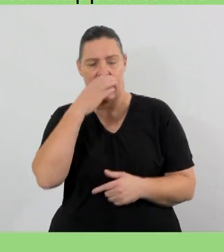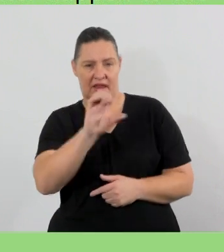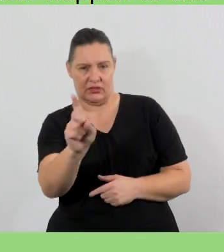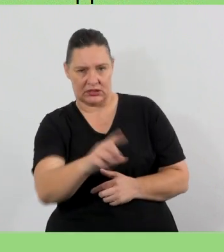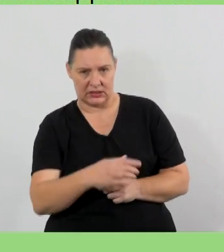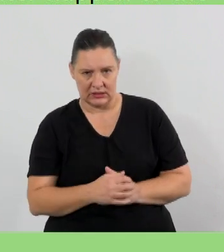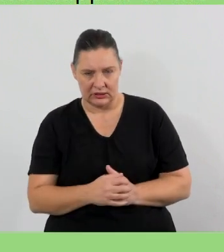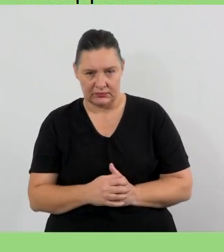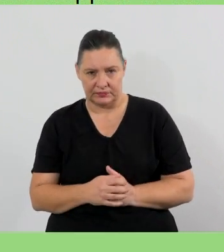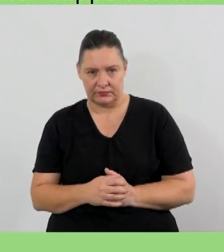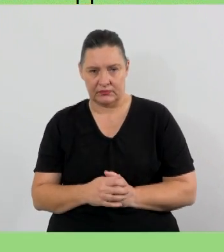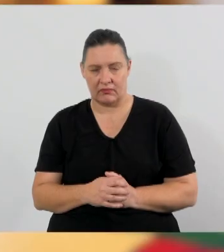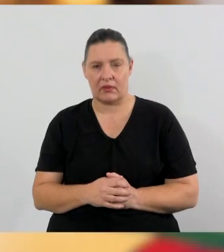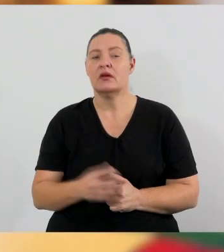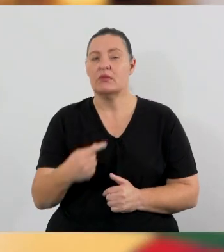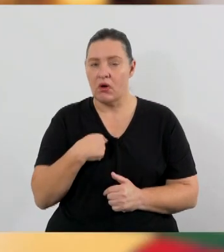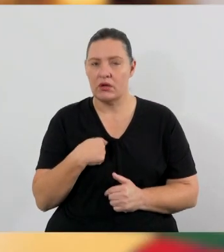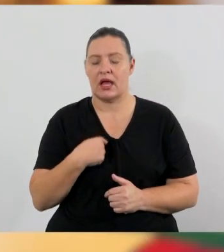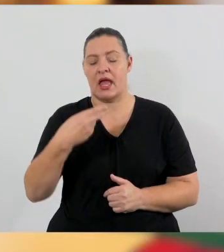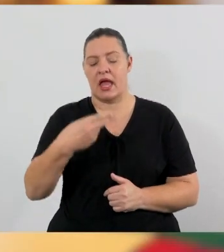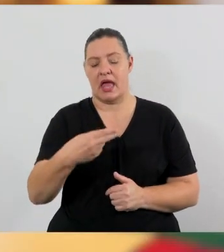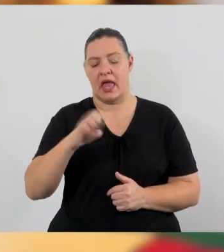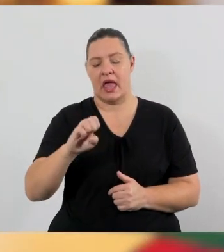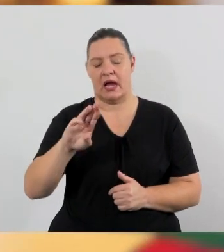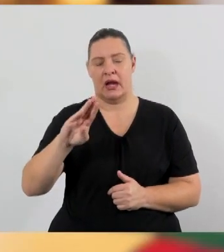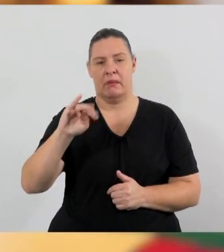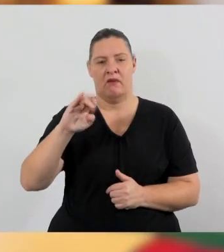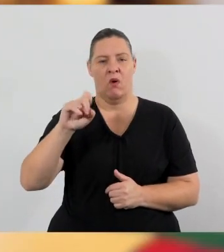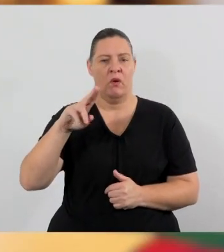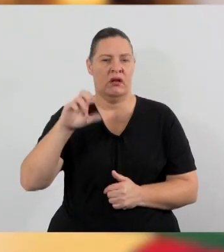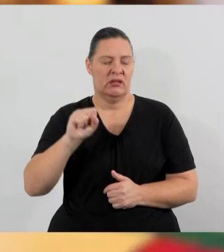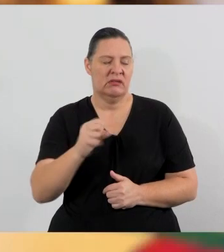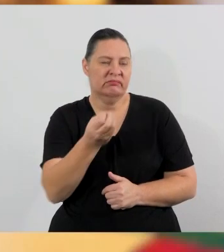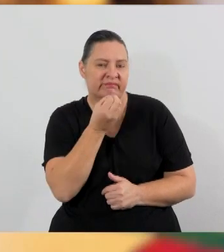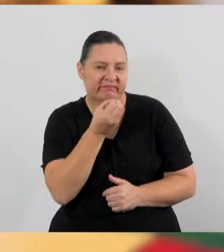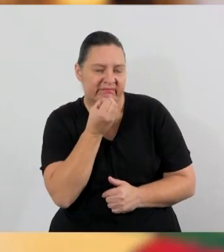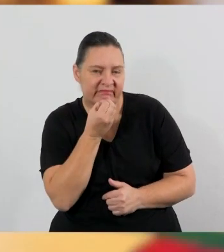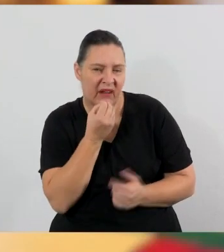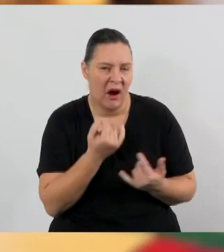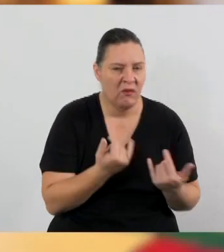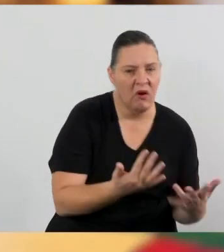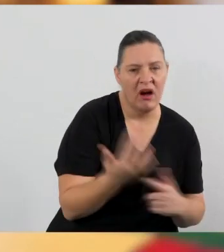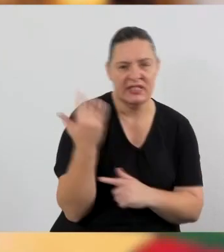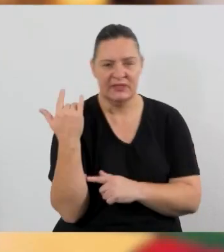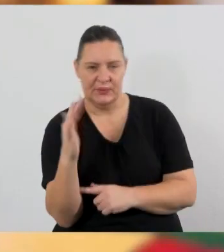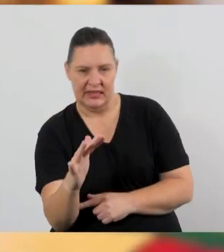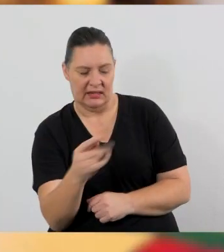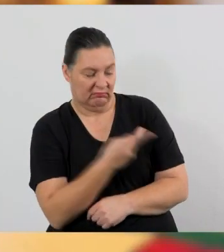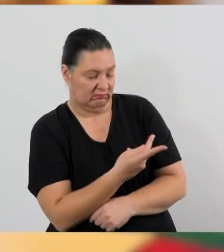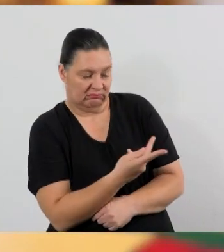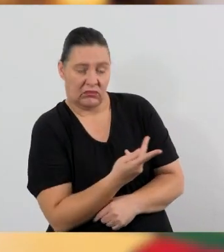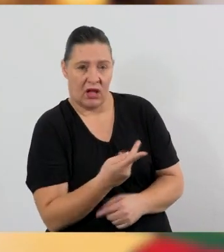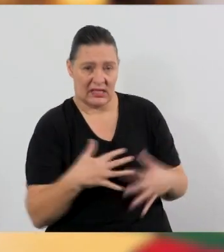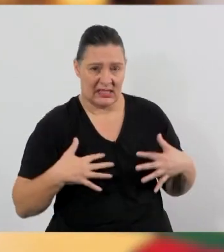elephants? And if you remember, zebras and elephants are our herbivores, which means they feed on the grass and the trees. So what normally